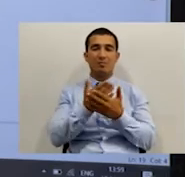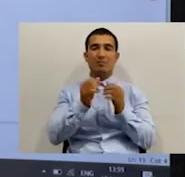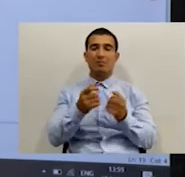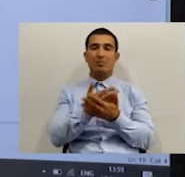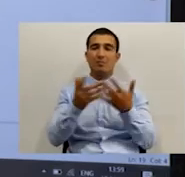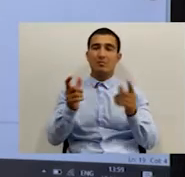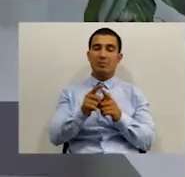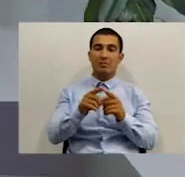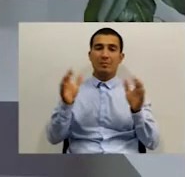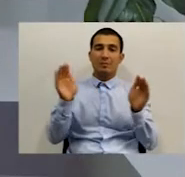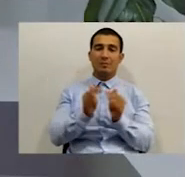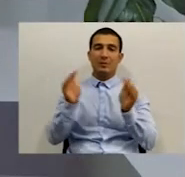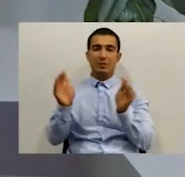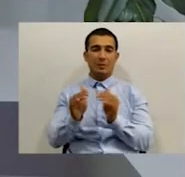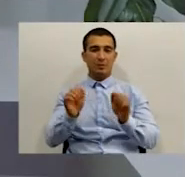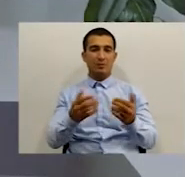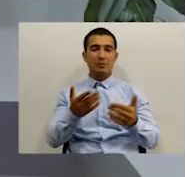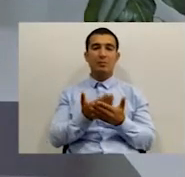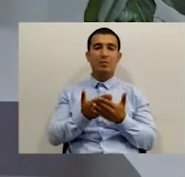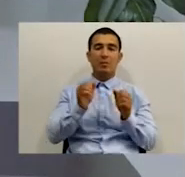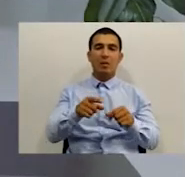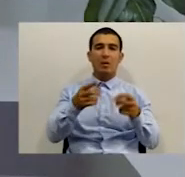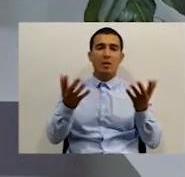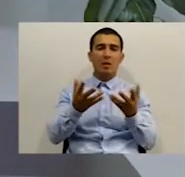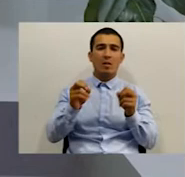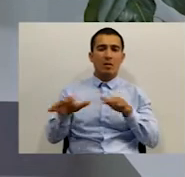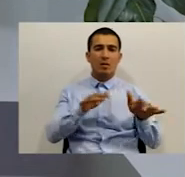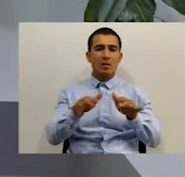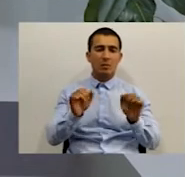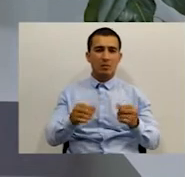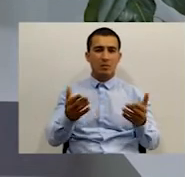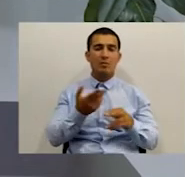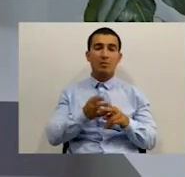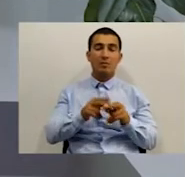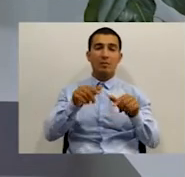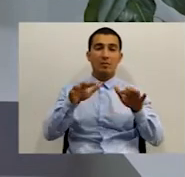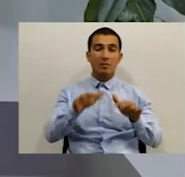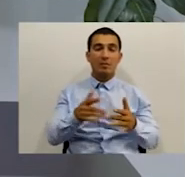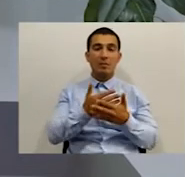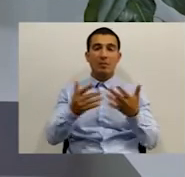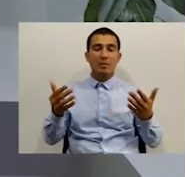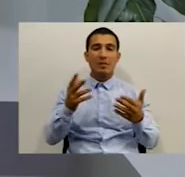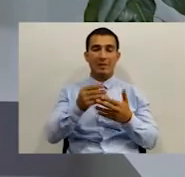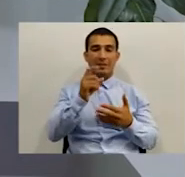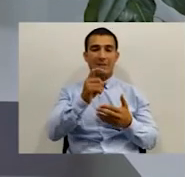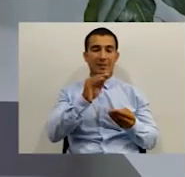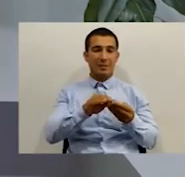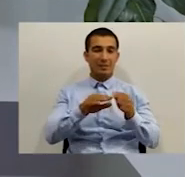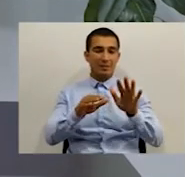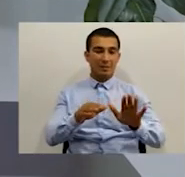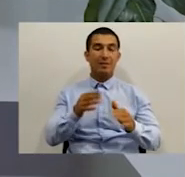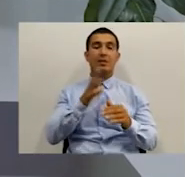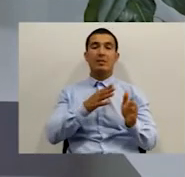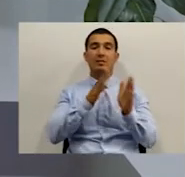bitta buyruq yozishimiz orqali qisqartirishimiz mumkin uni. Ya'ni bu yerda qanday jarayon bo'lyapti? For demak takrorlanish operatori